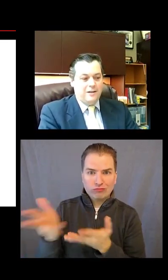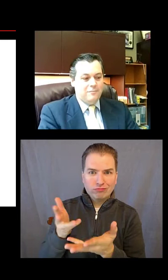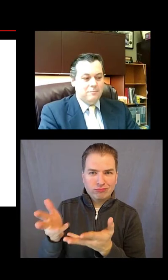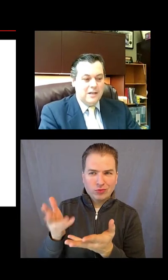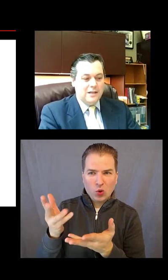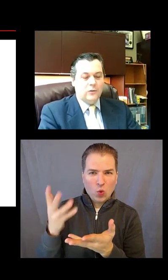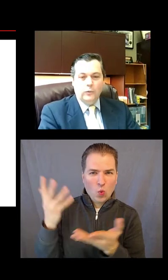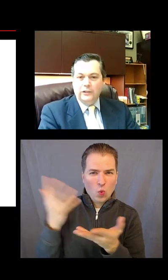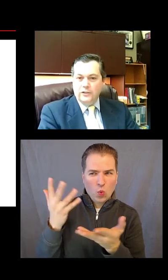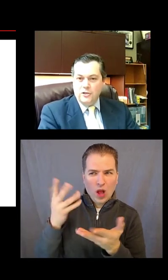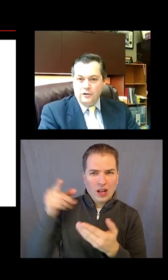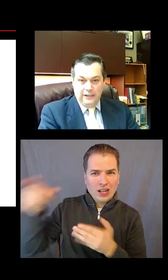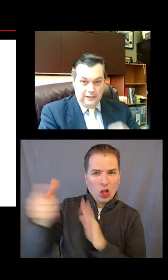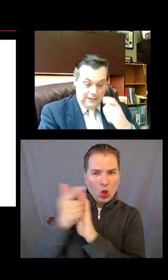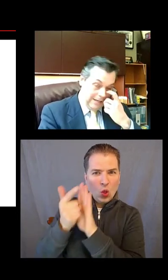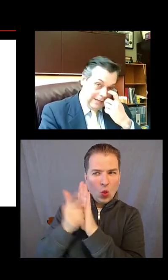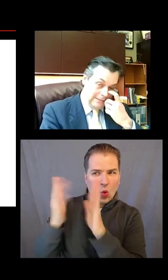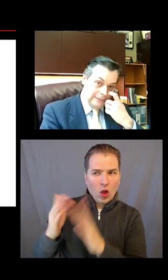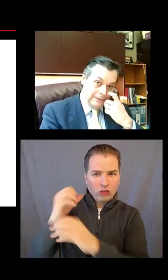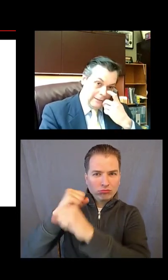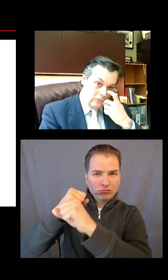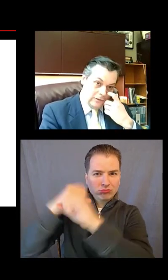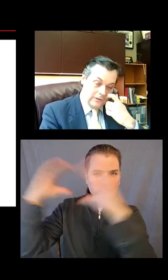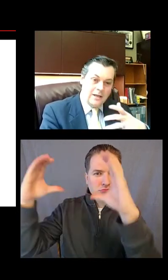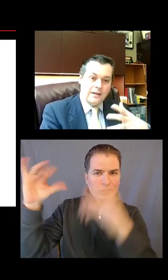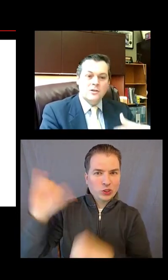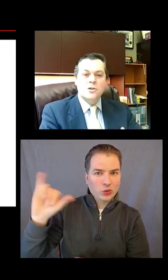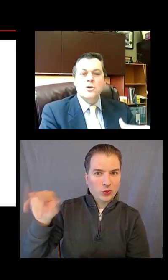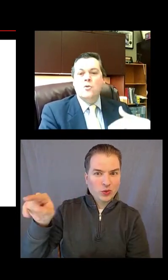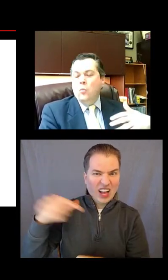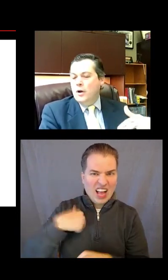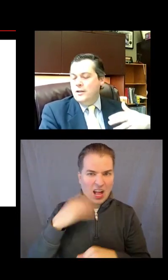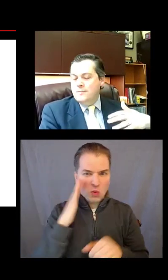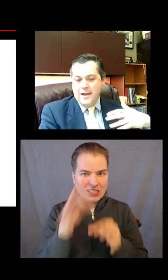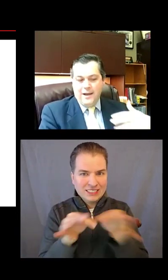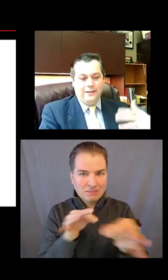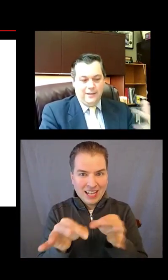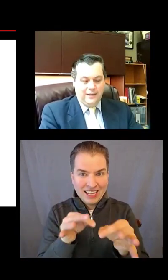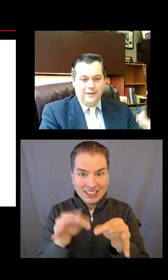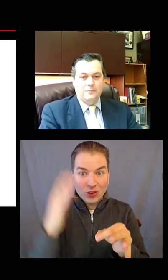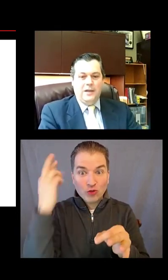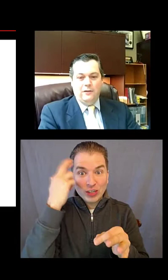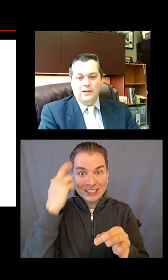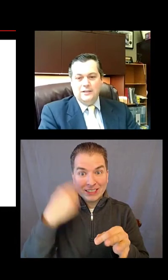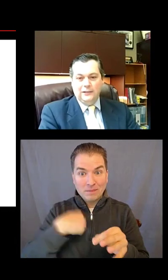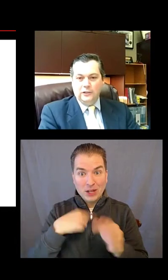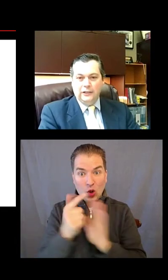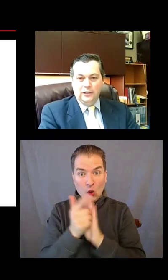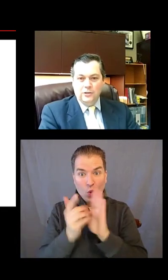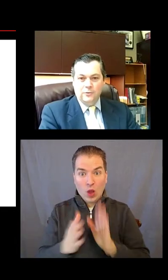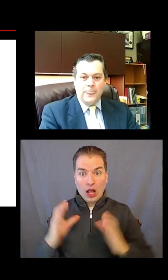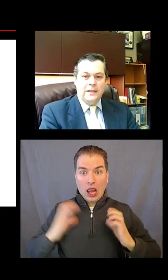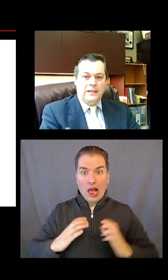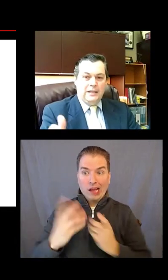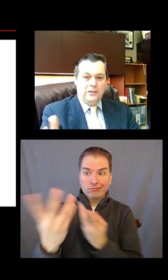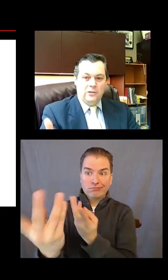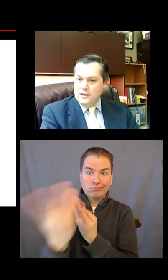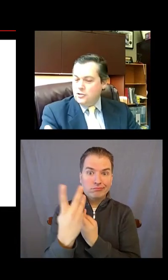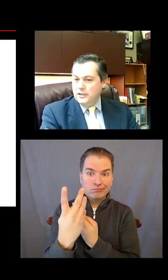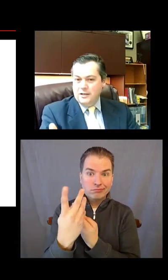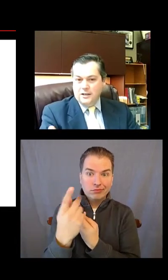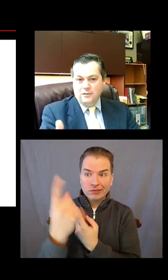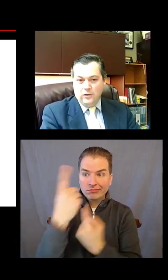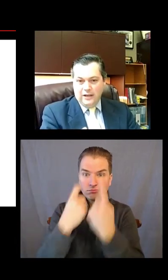first time meeting with their attorney. As I sit there with a client, what am I thinking about as I look at you? And